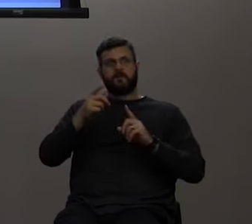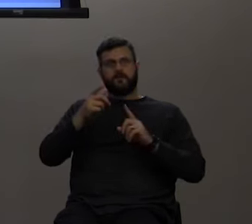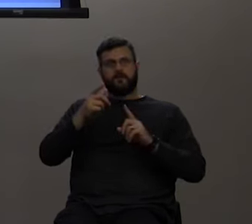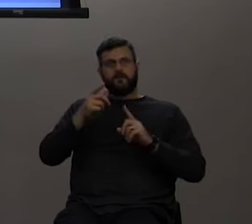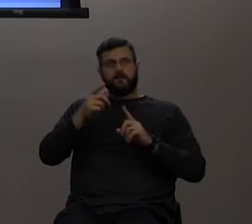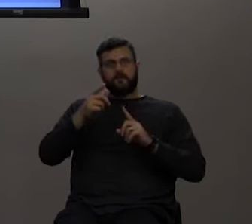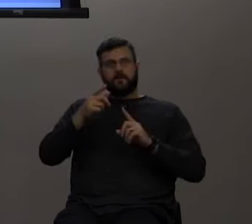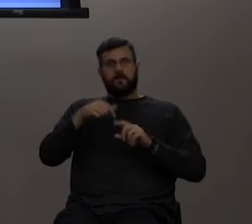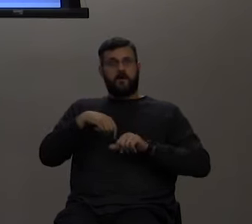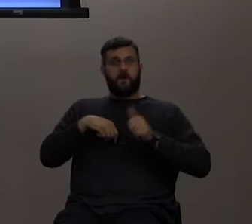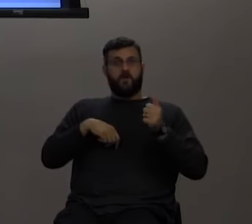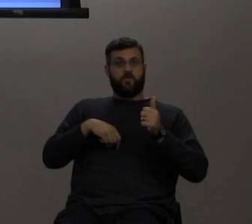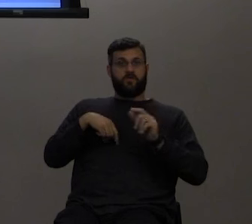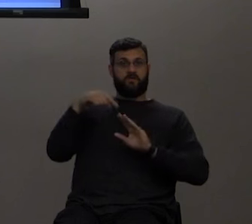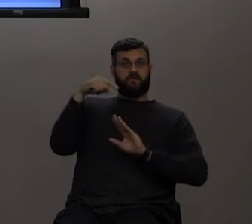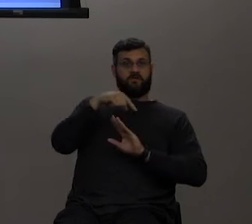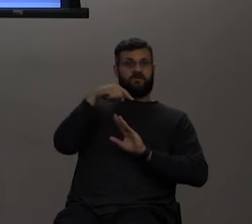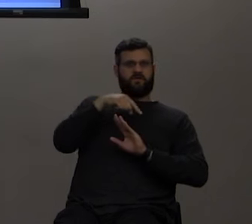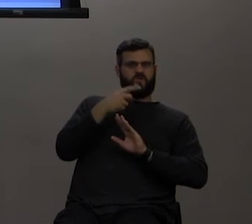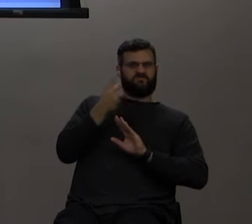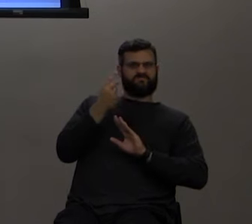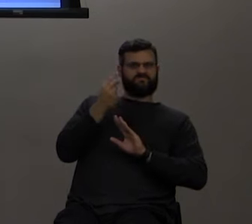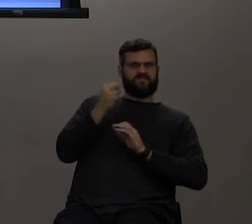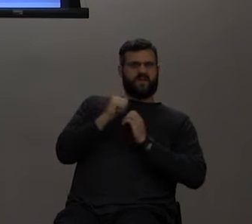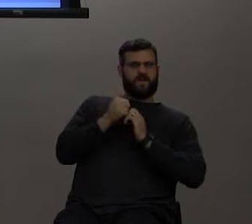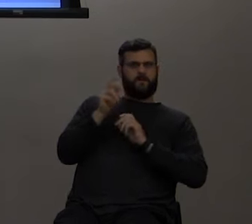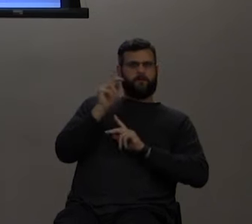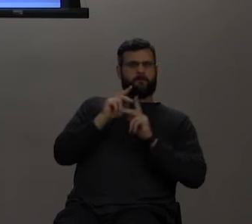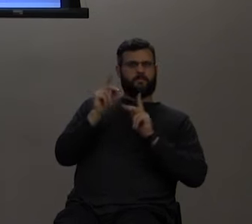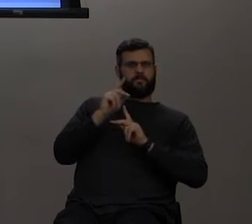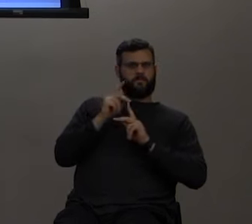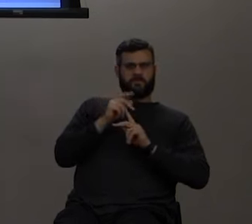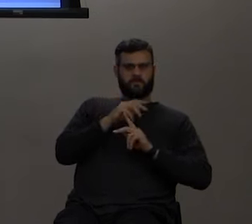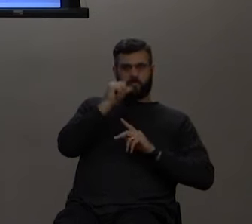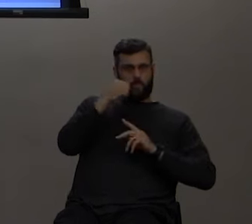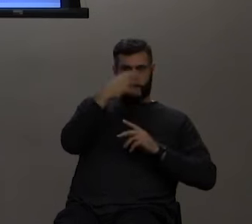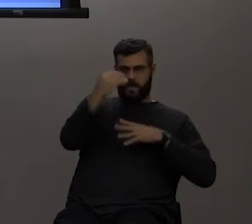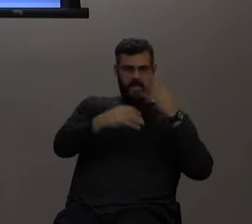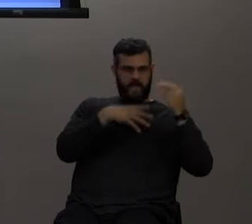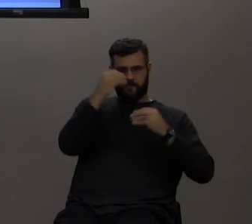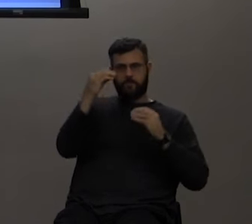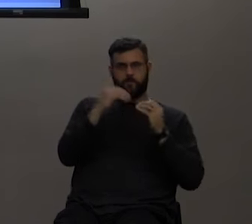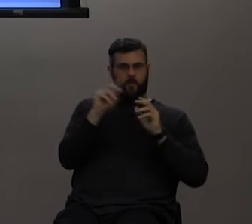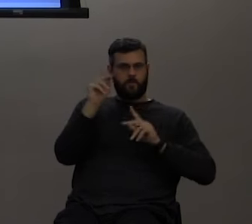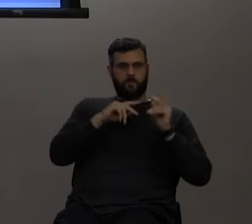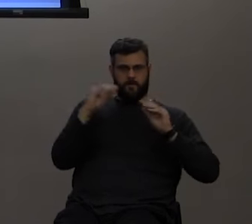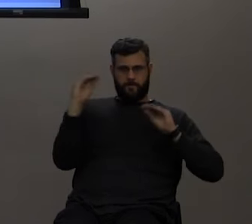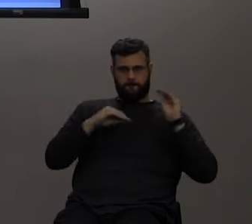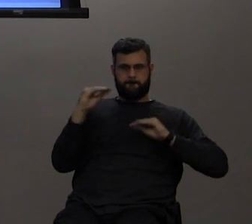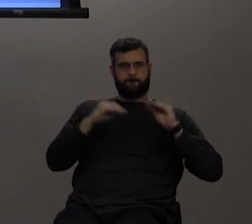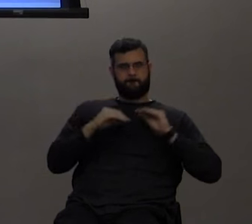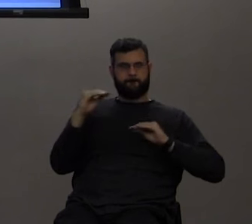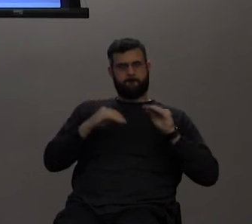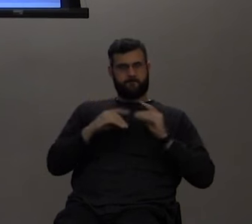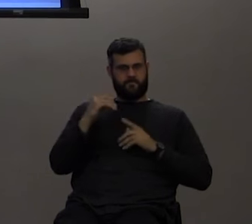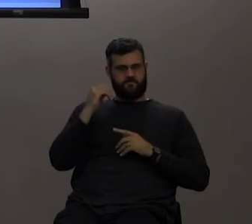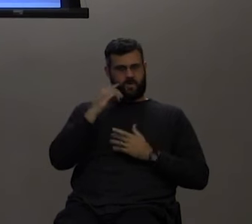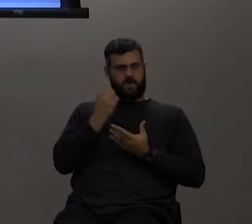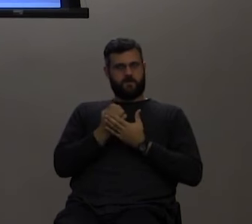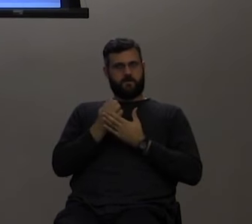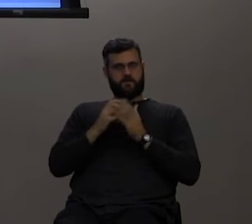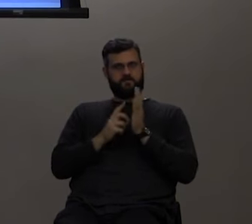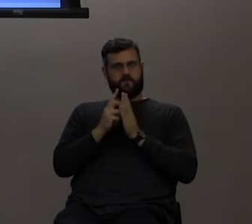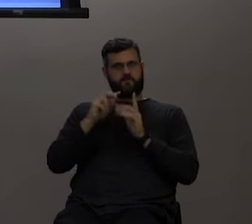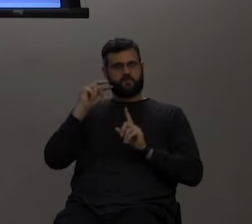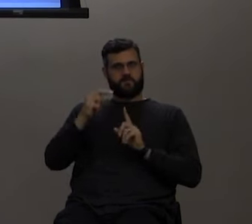the back end of that is then how do we then get people to stop leaving and get more people to come here from an economic development perspective, because that's the